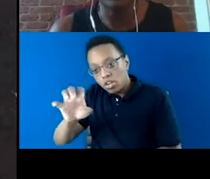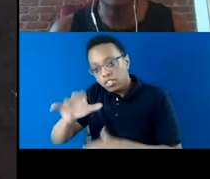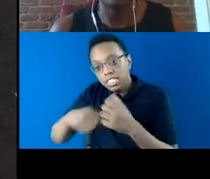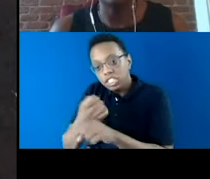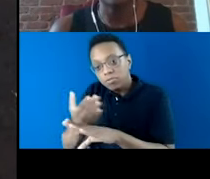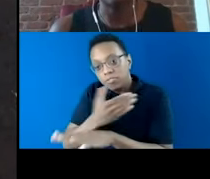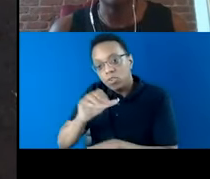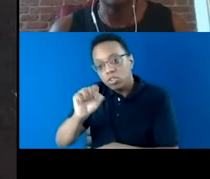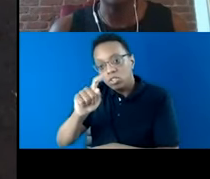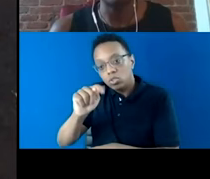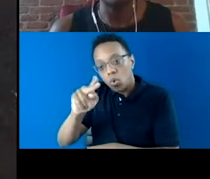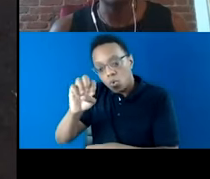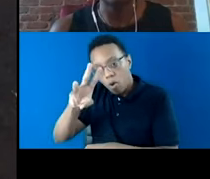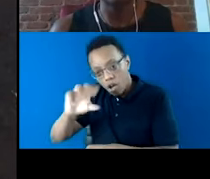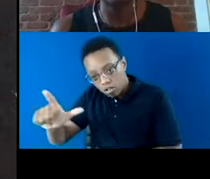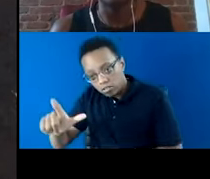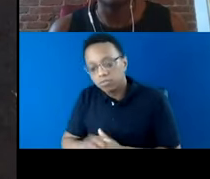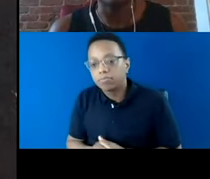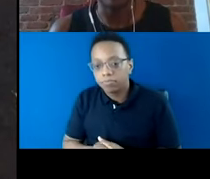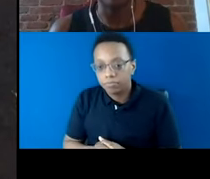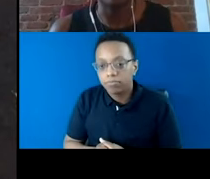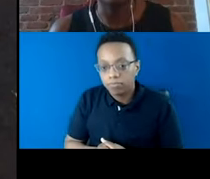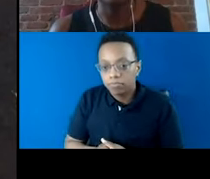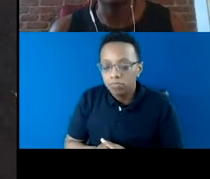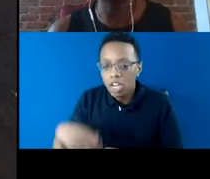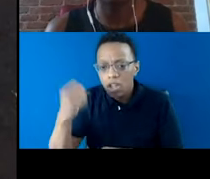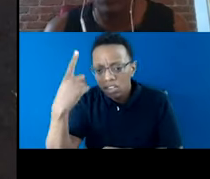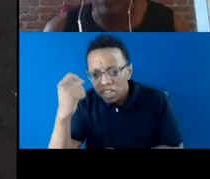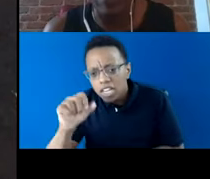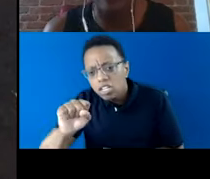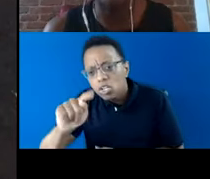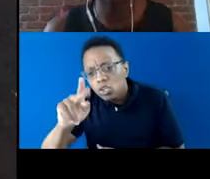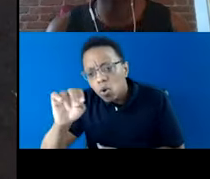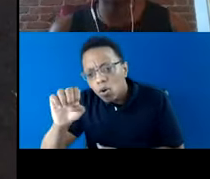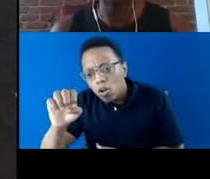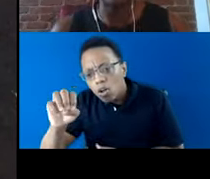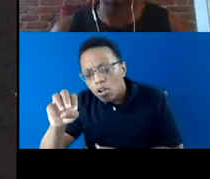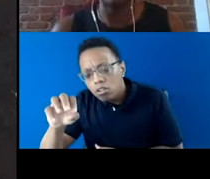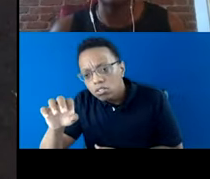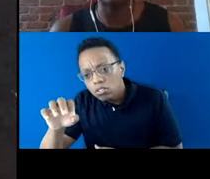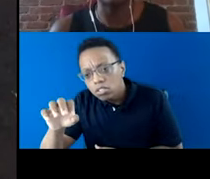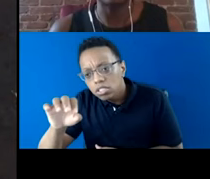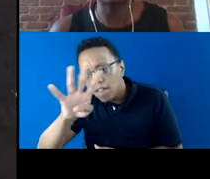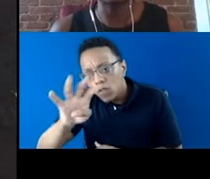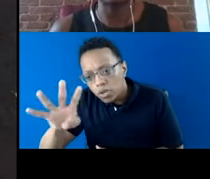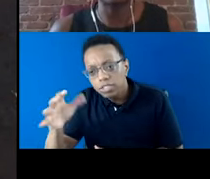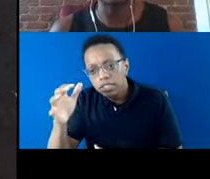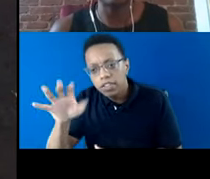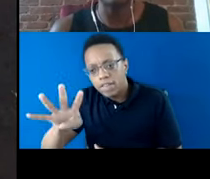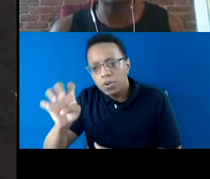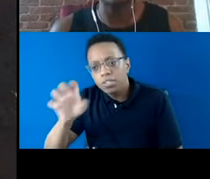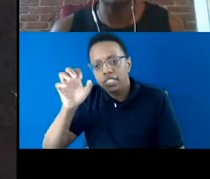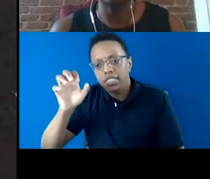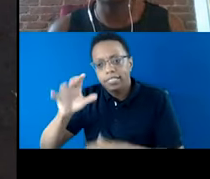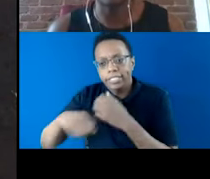to be the time that Europeans started to sort of impose their gender categories and their gender cultures on